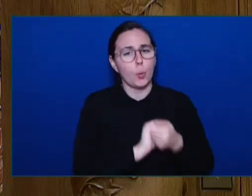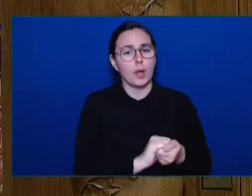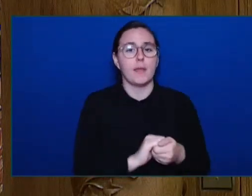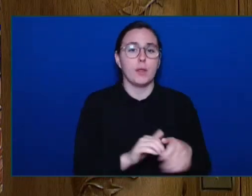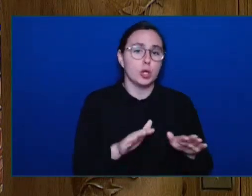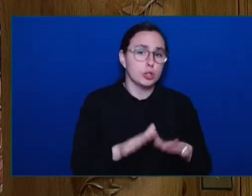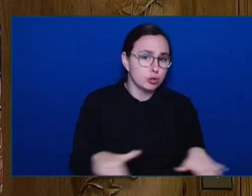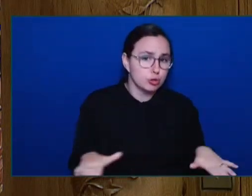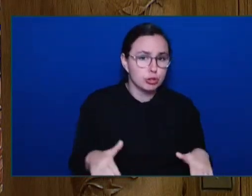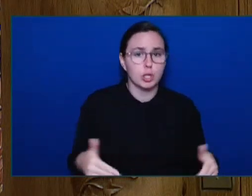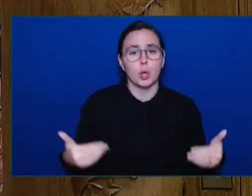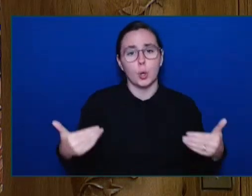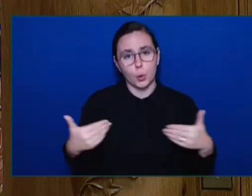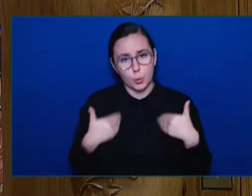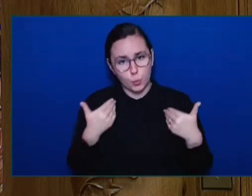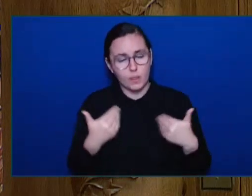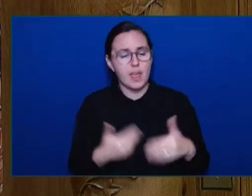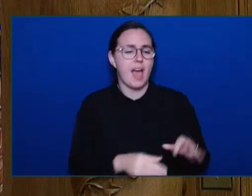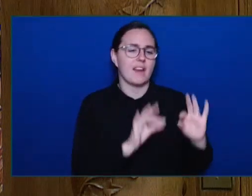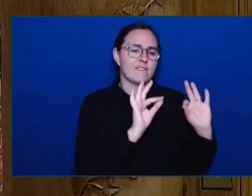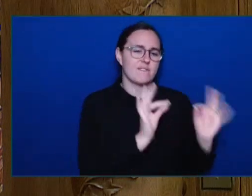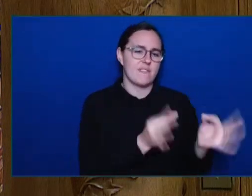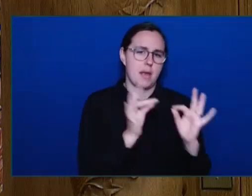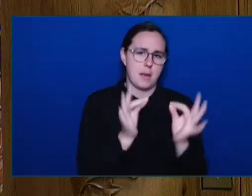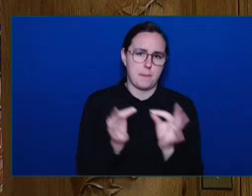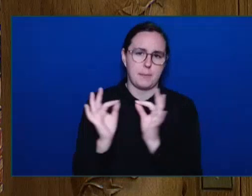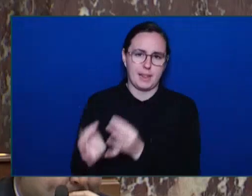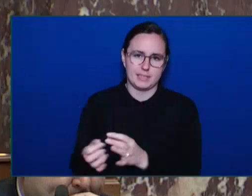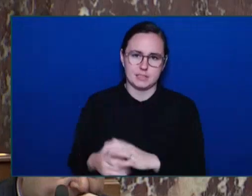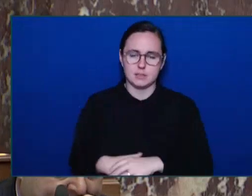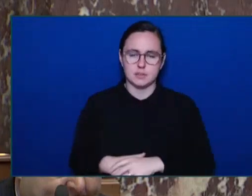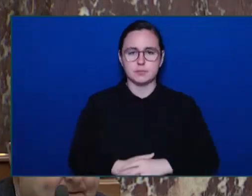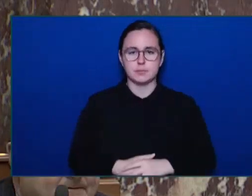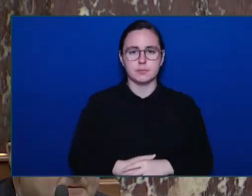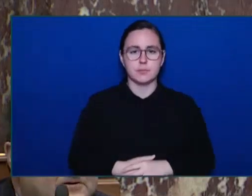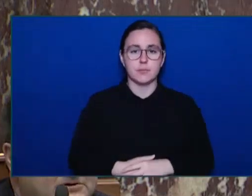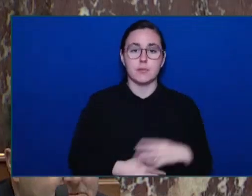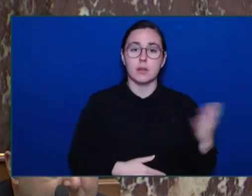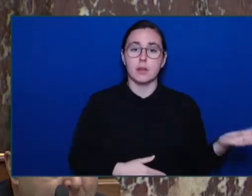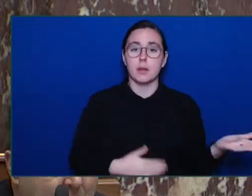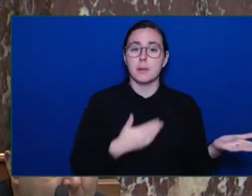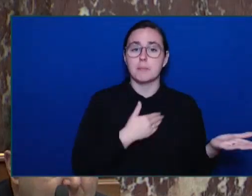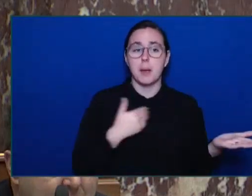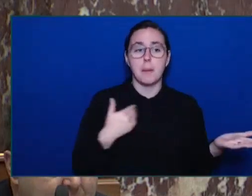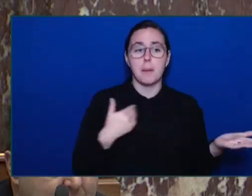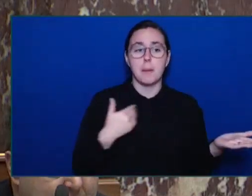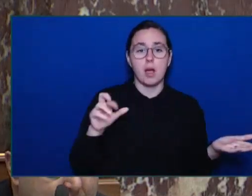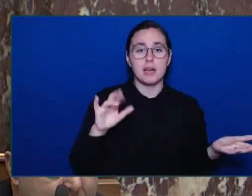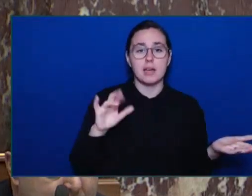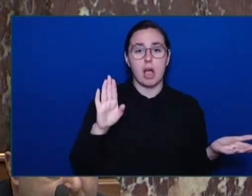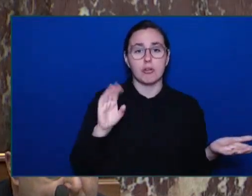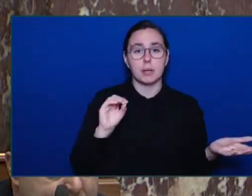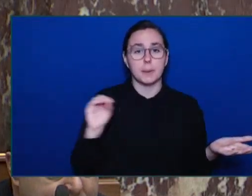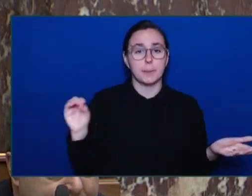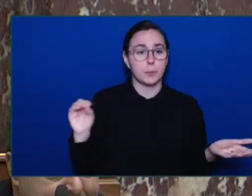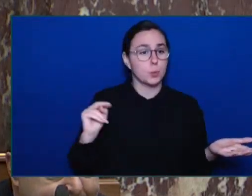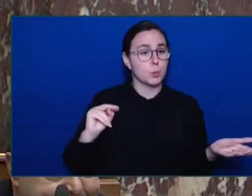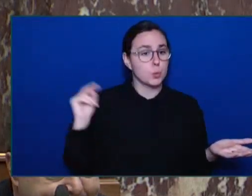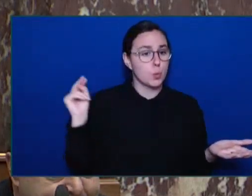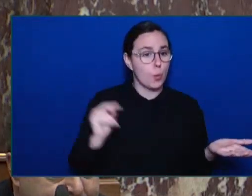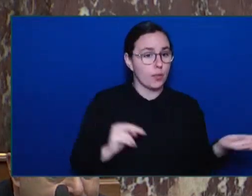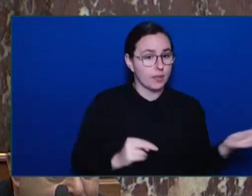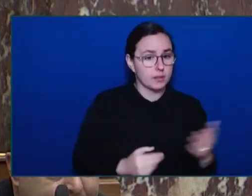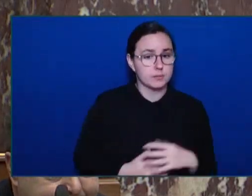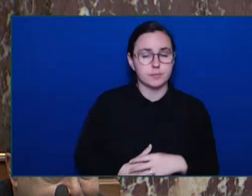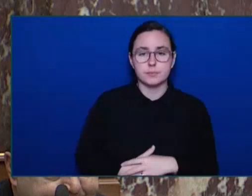Member for Caribbean North. Thank you very much, Honourable Speaker. The truth is that report clearly highlights that action has